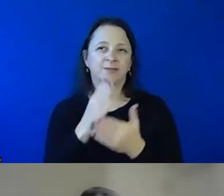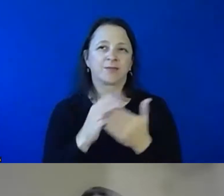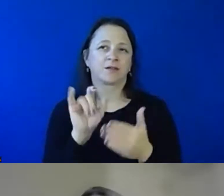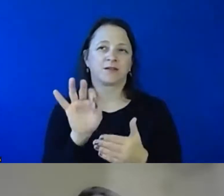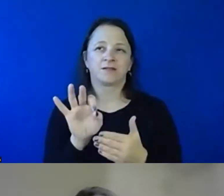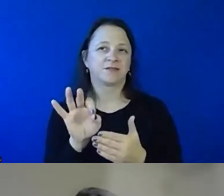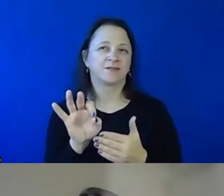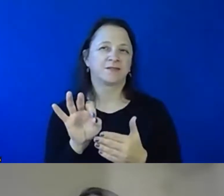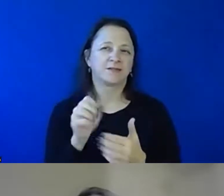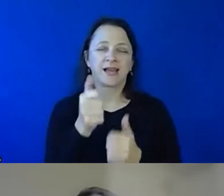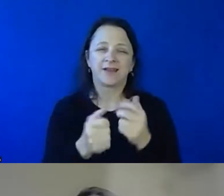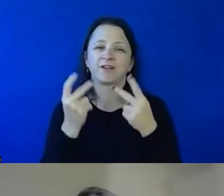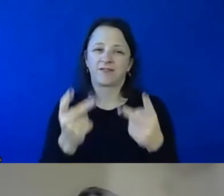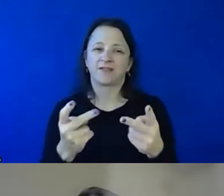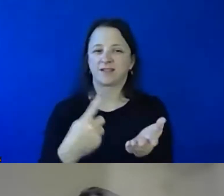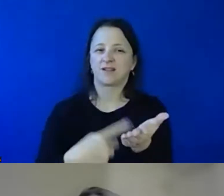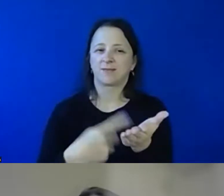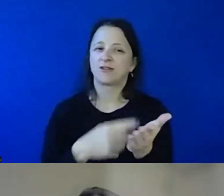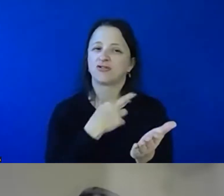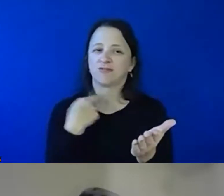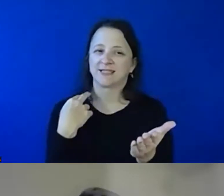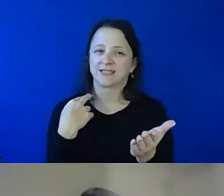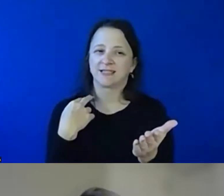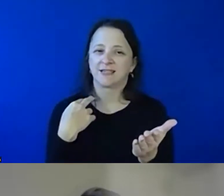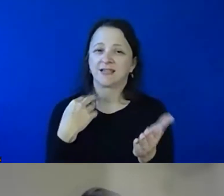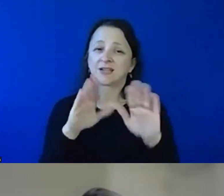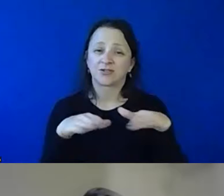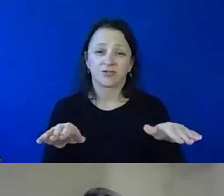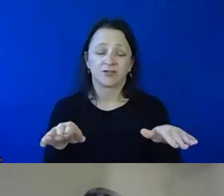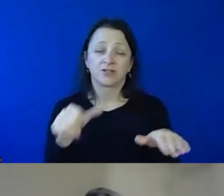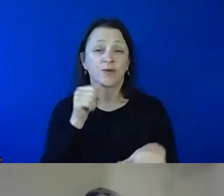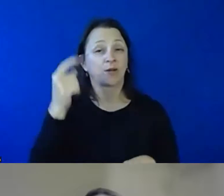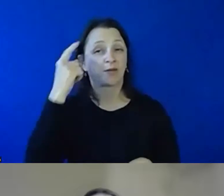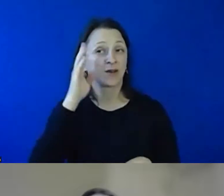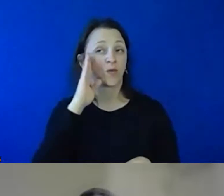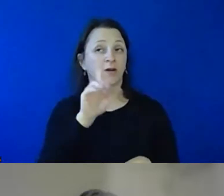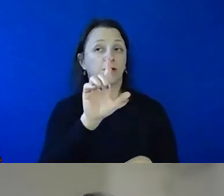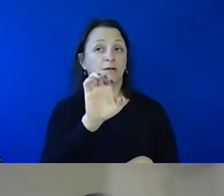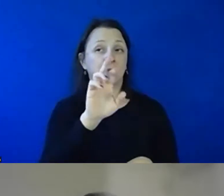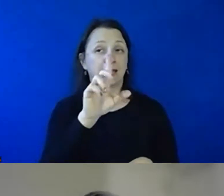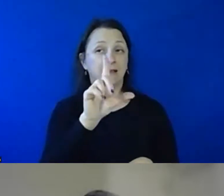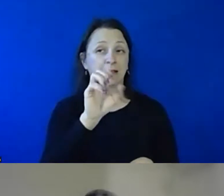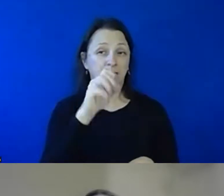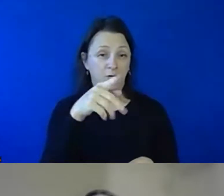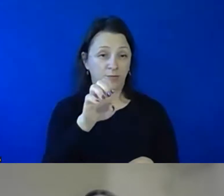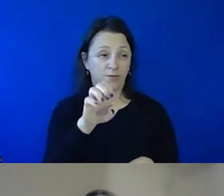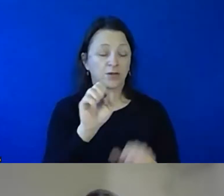every visit to talk about the risks, because even children that we don't think will elope may